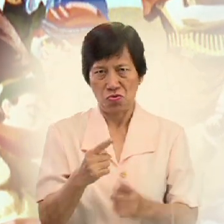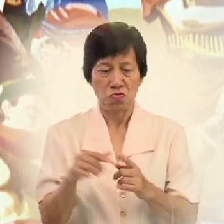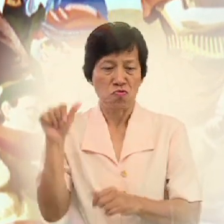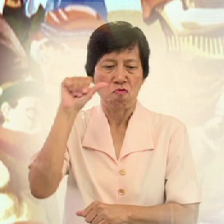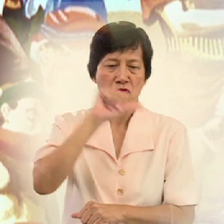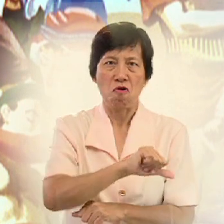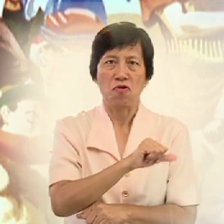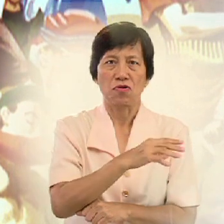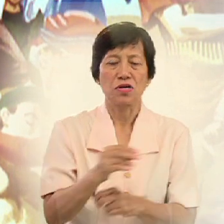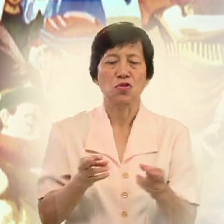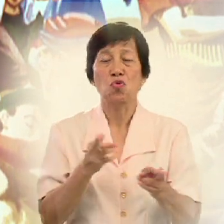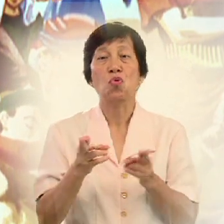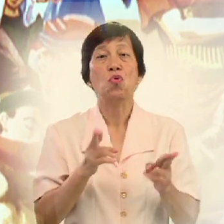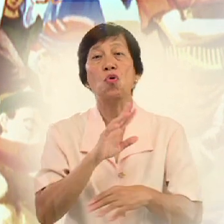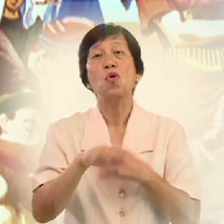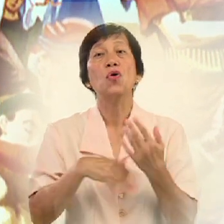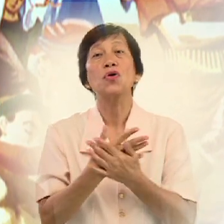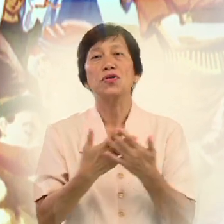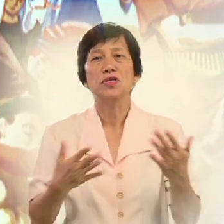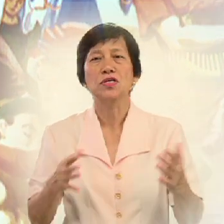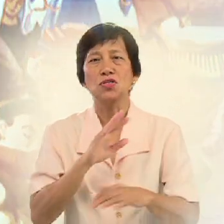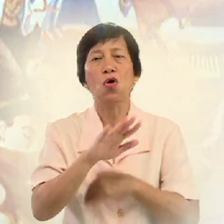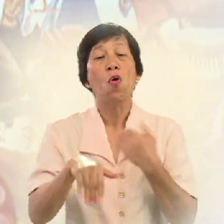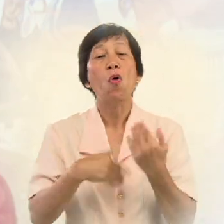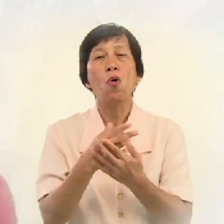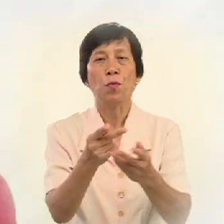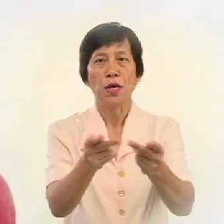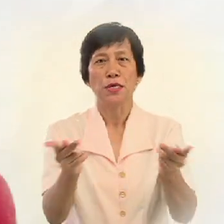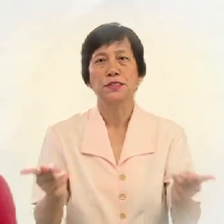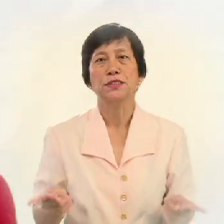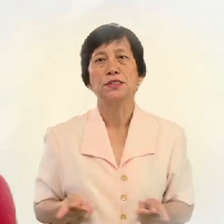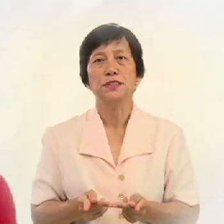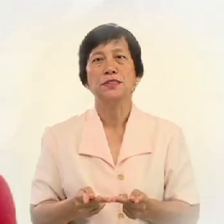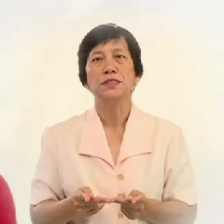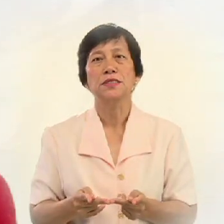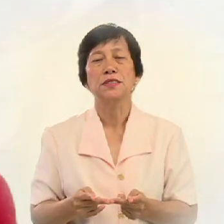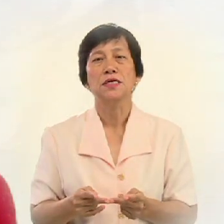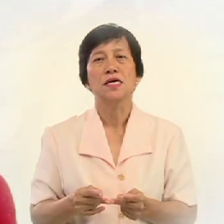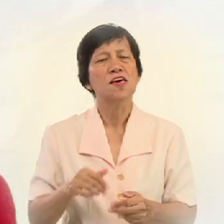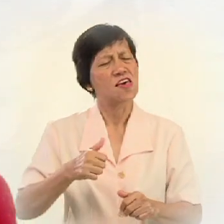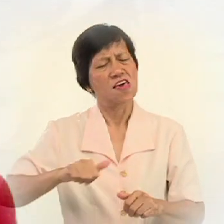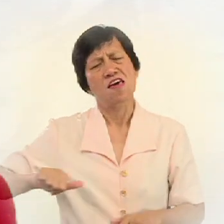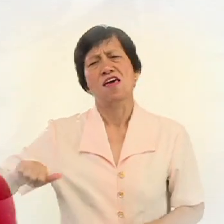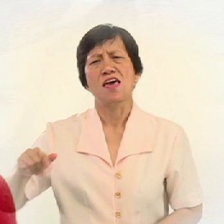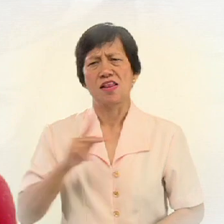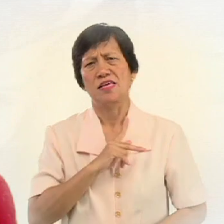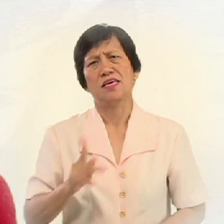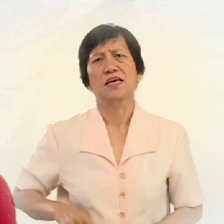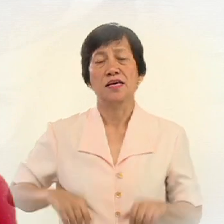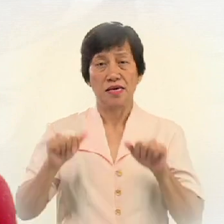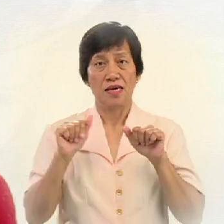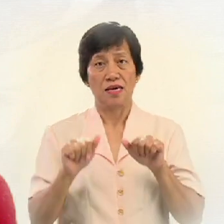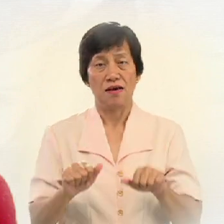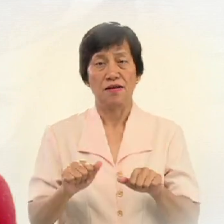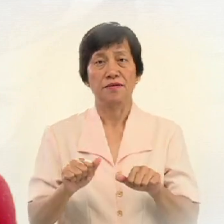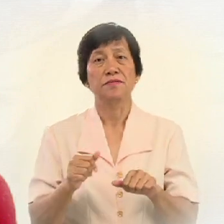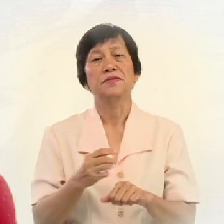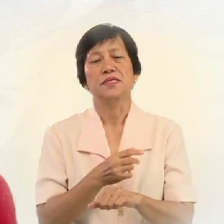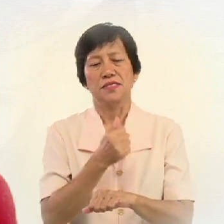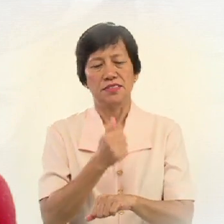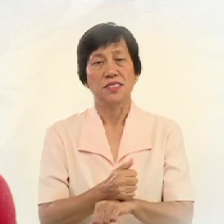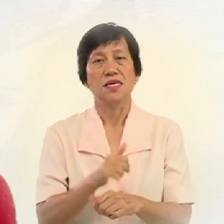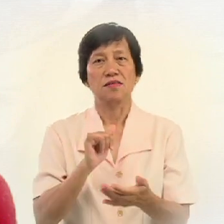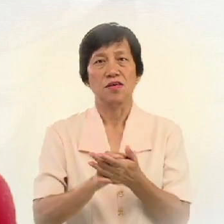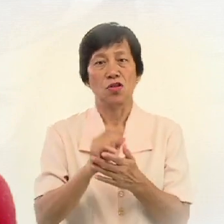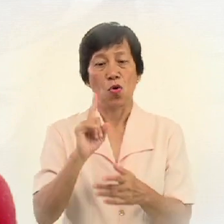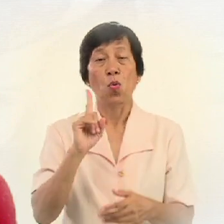and rule everything, all territories. Any king could have set that, one